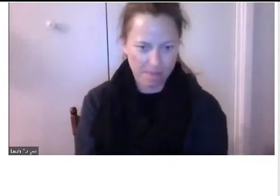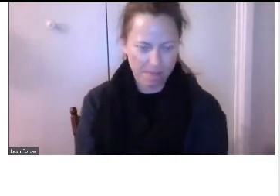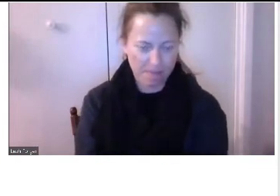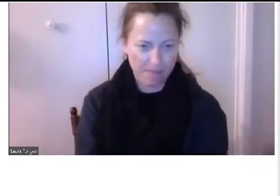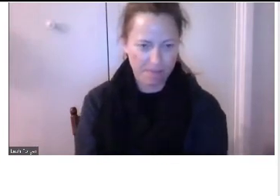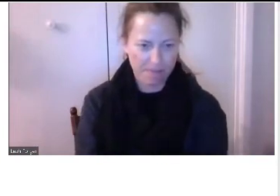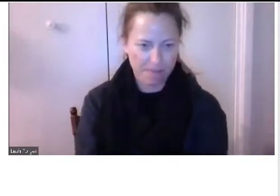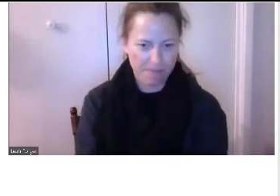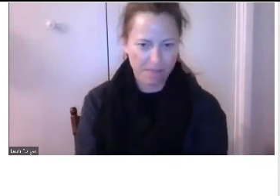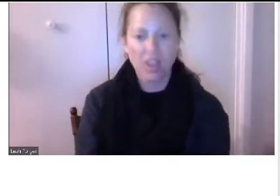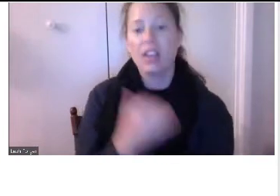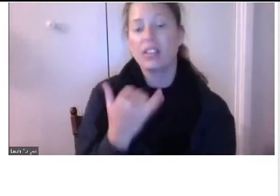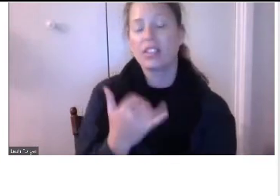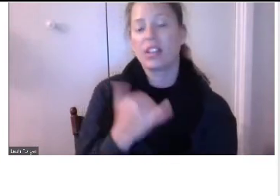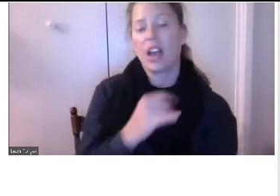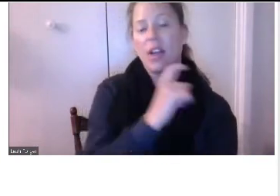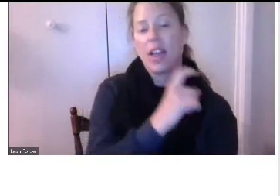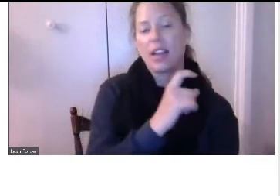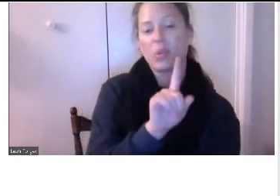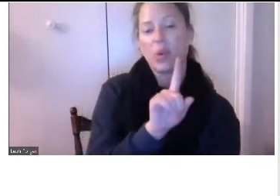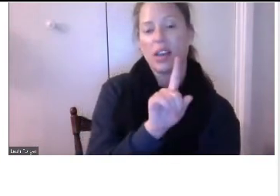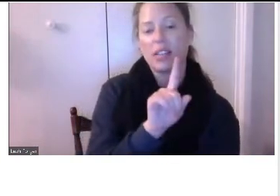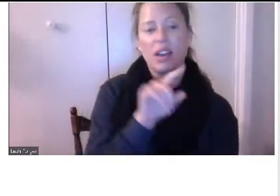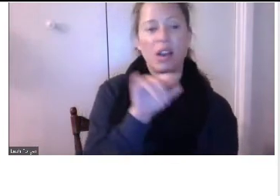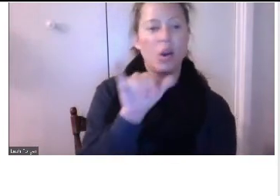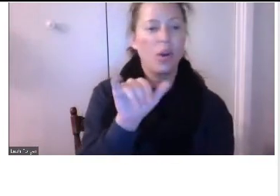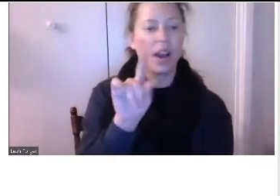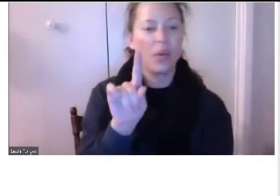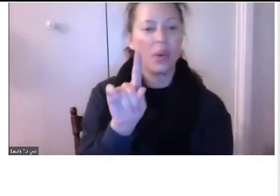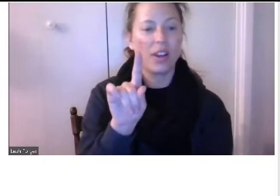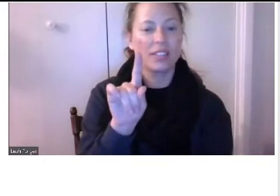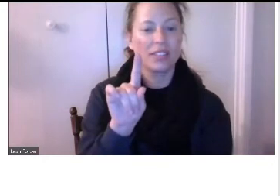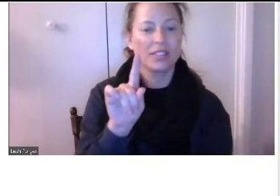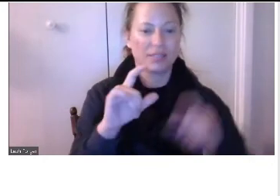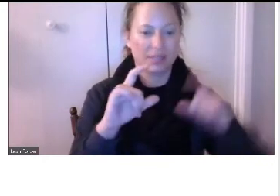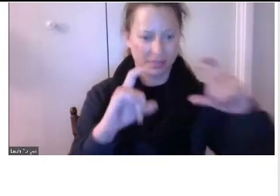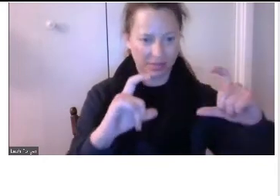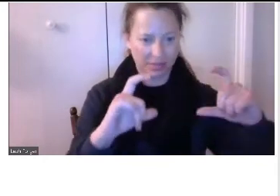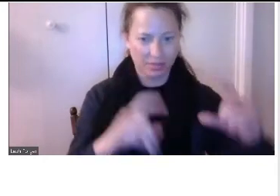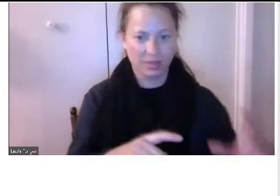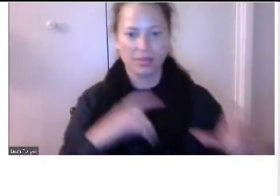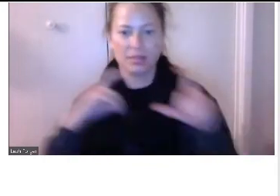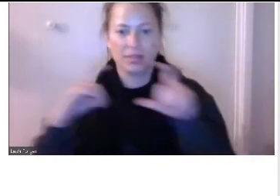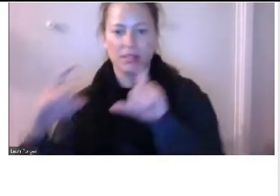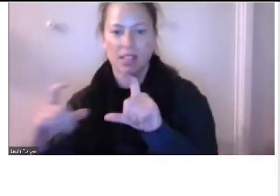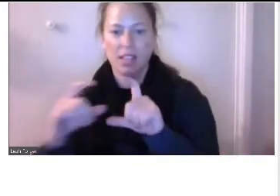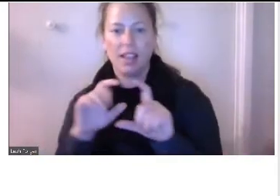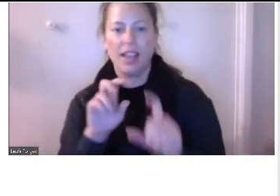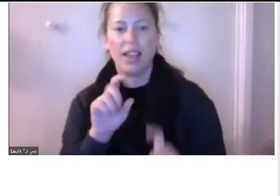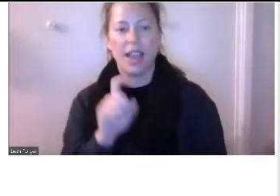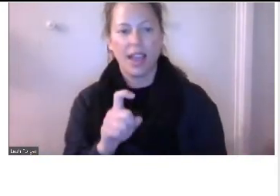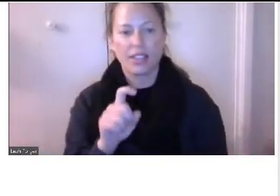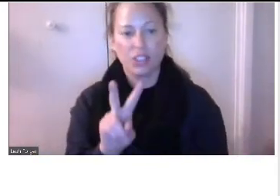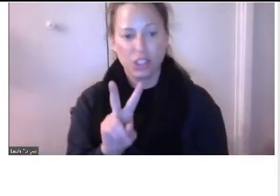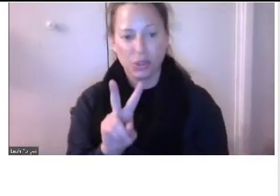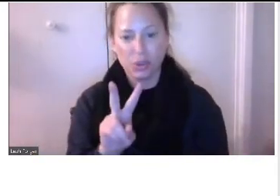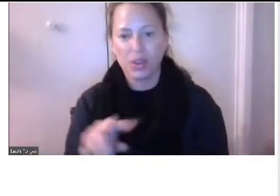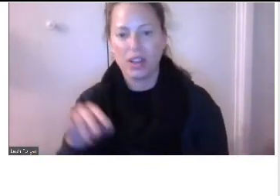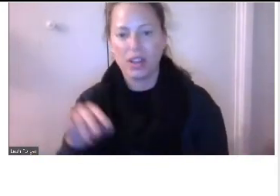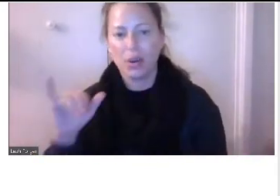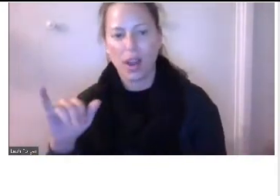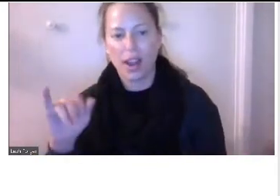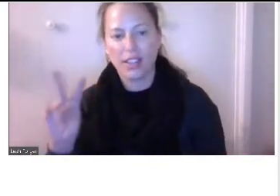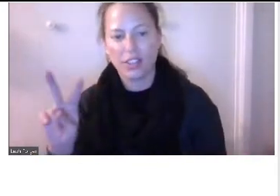All right, so this is x1, y1, x2, y2. So m equals